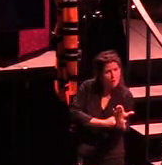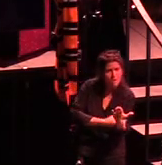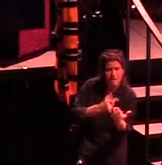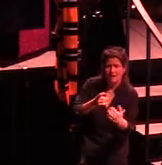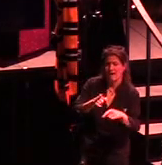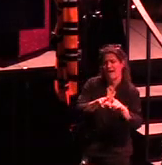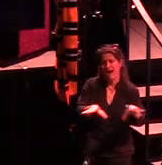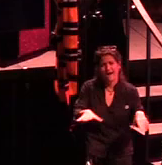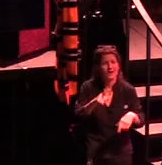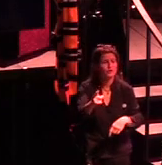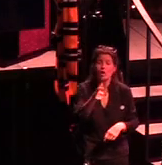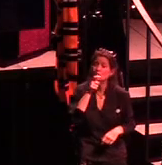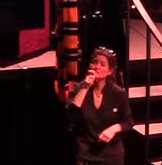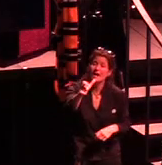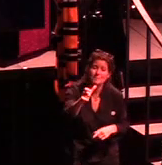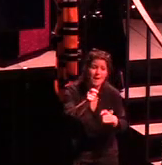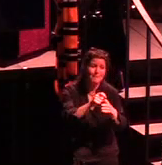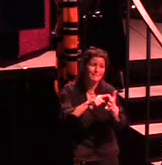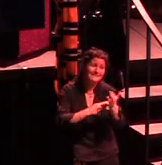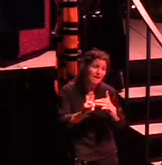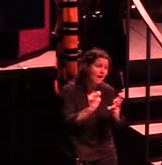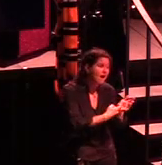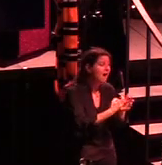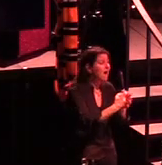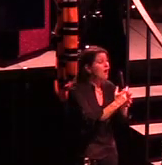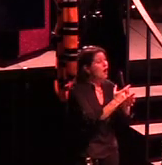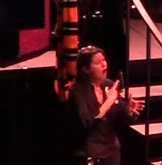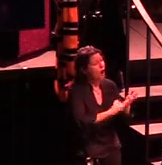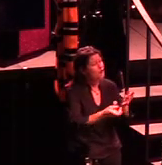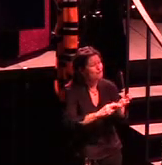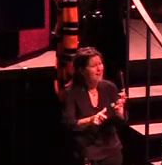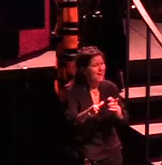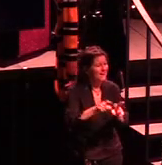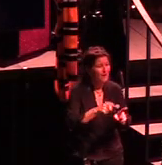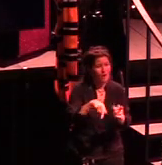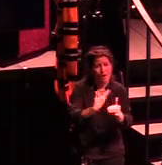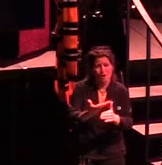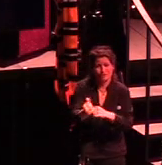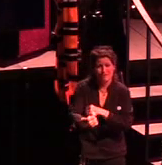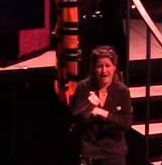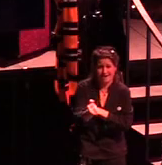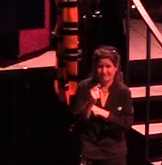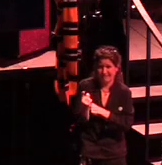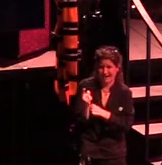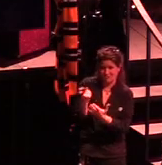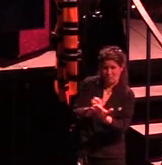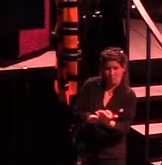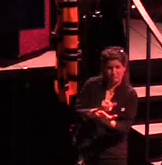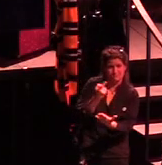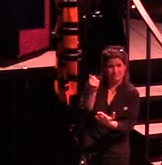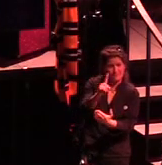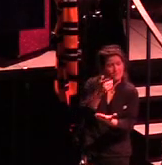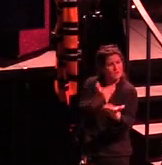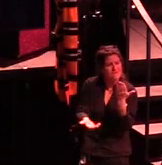Andre on a train I mean it is an unspoken rule biscuit the unspoken